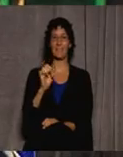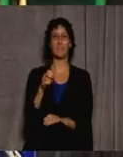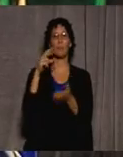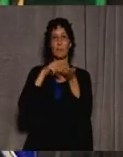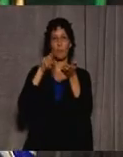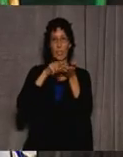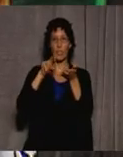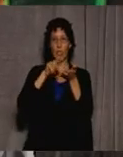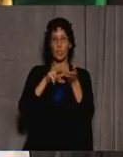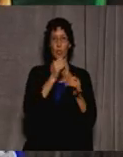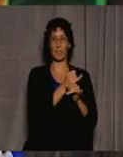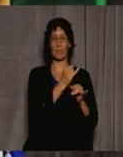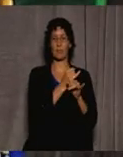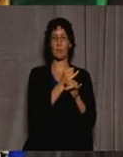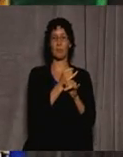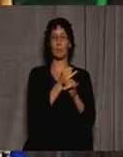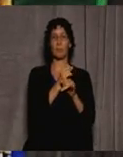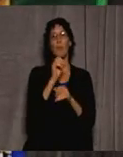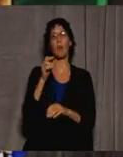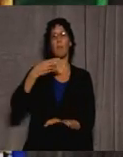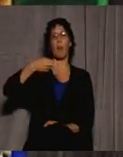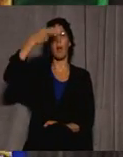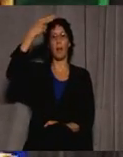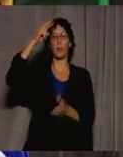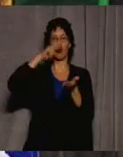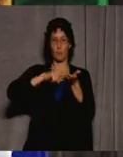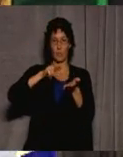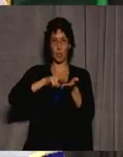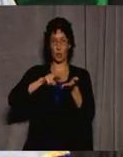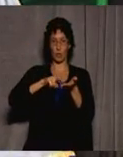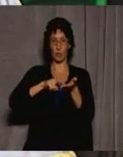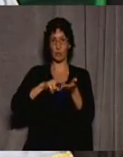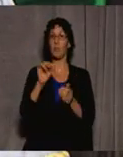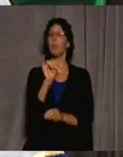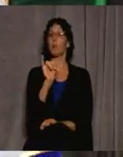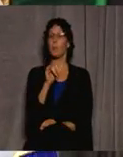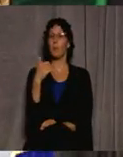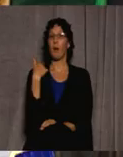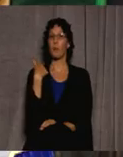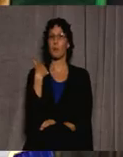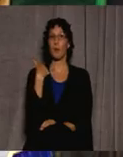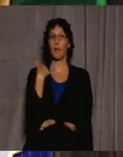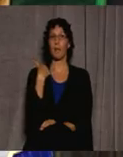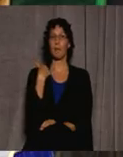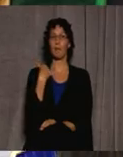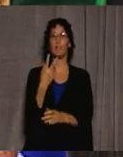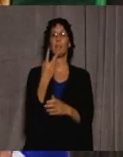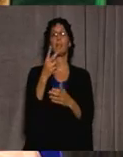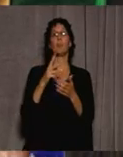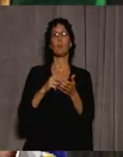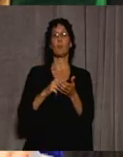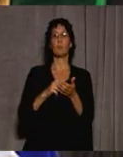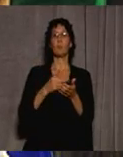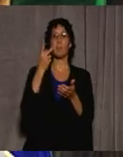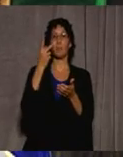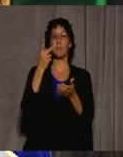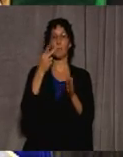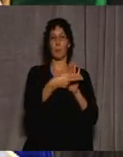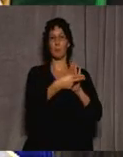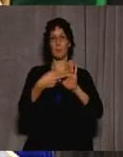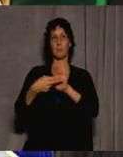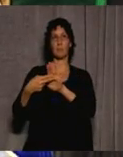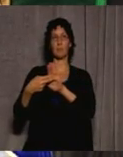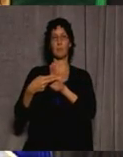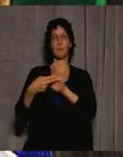of high research, we also have the dual designation of community